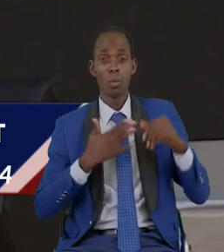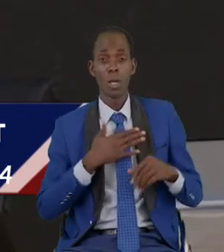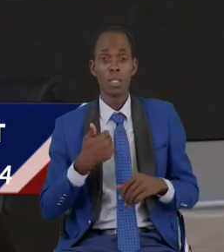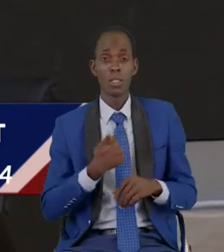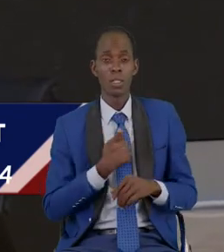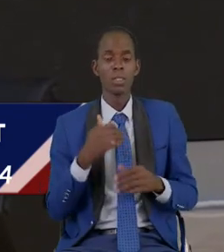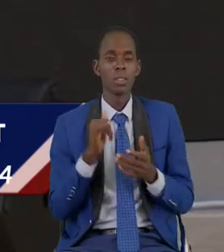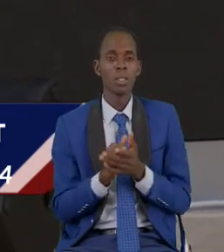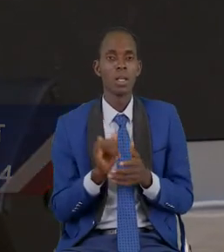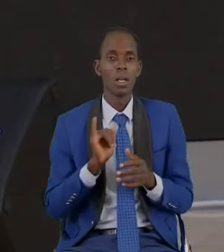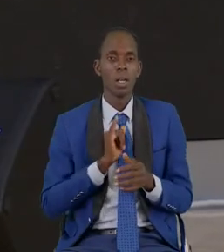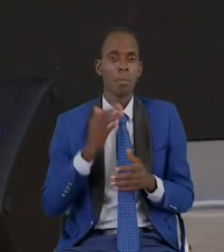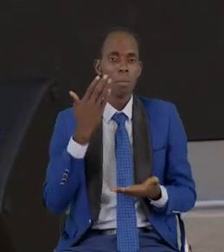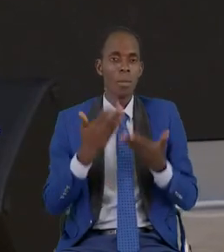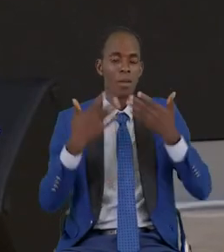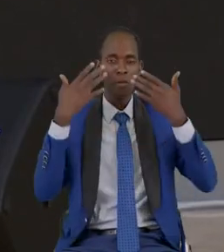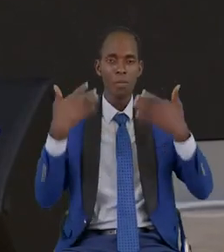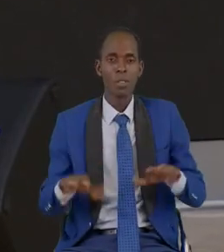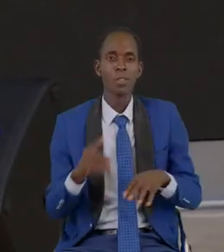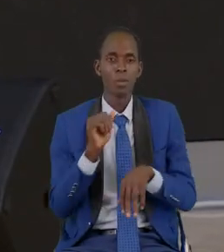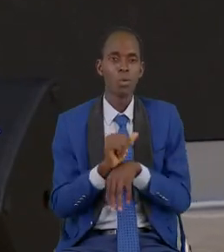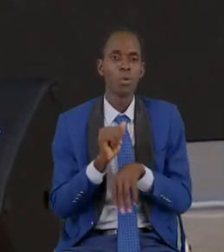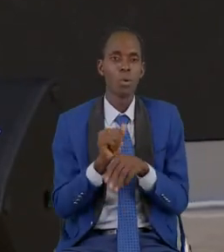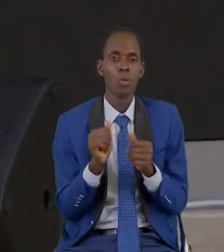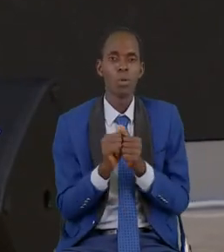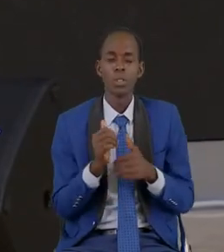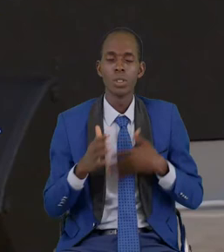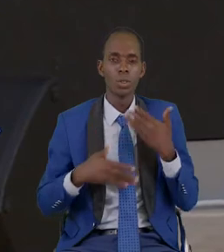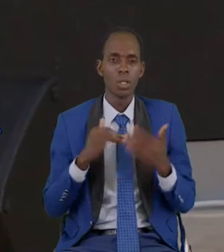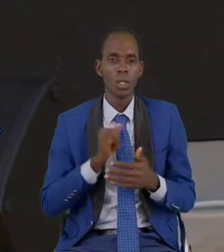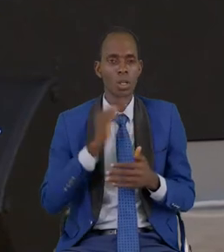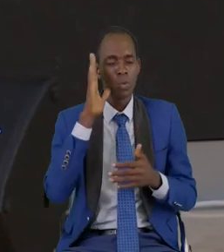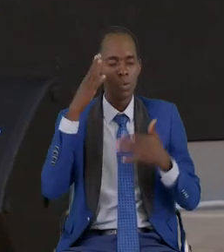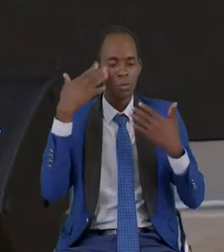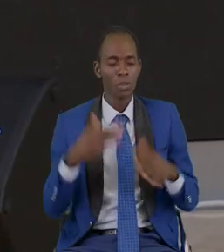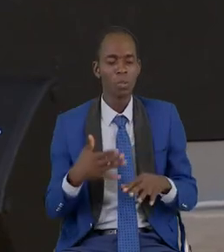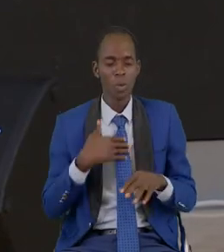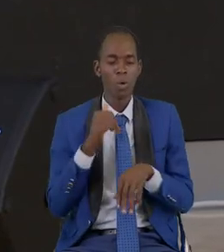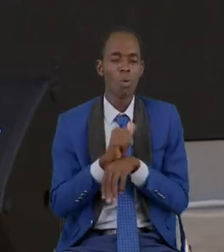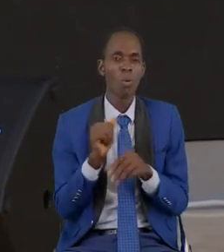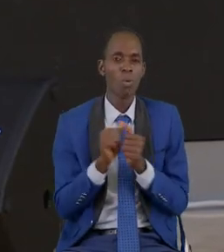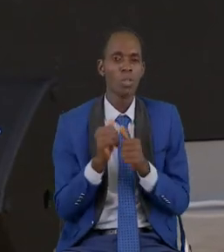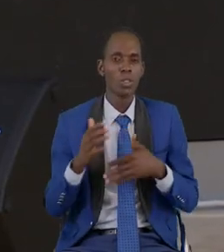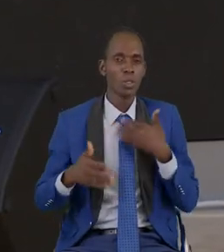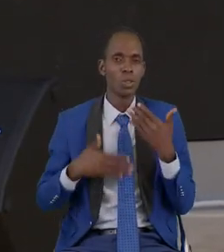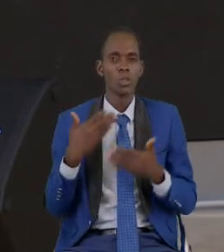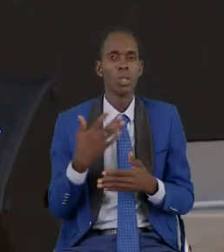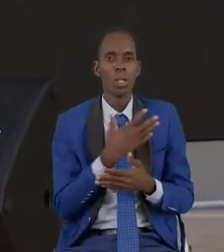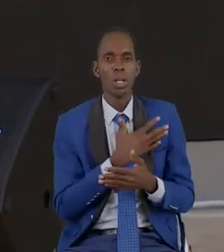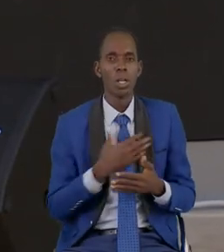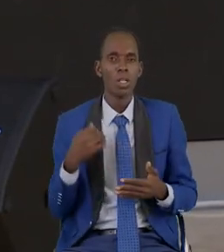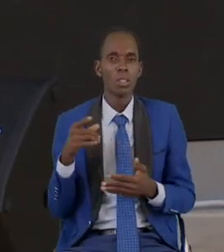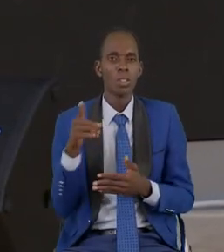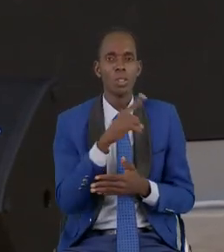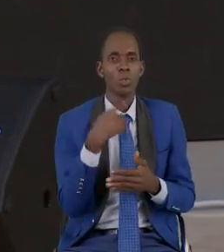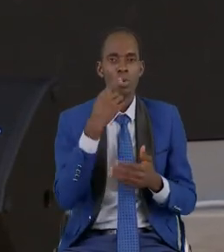the course with joy. I might finish my course with joy. And the ministry which I've received of